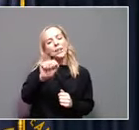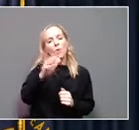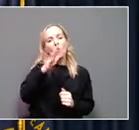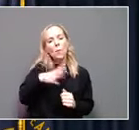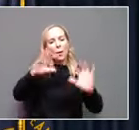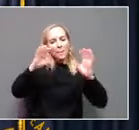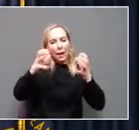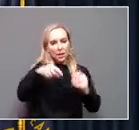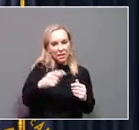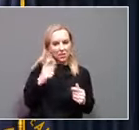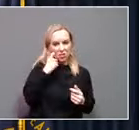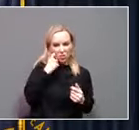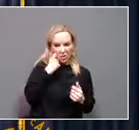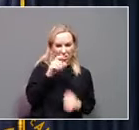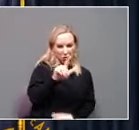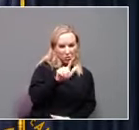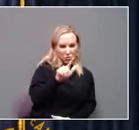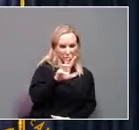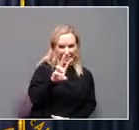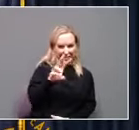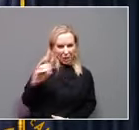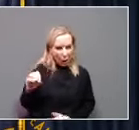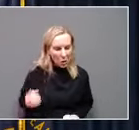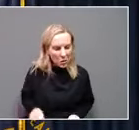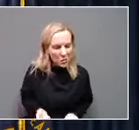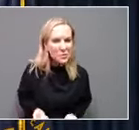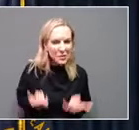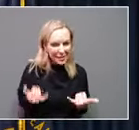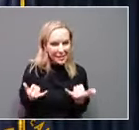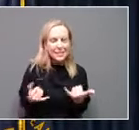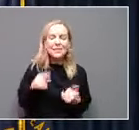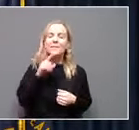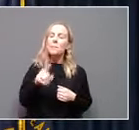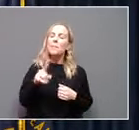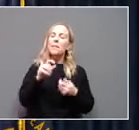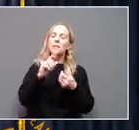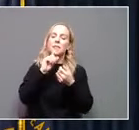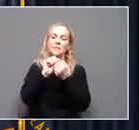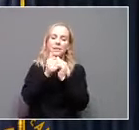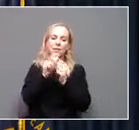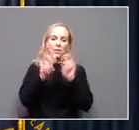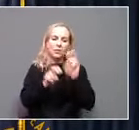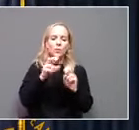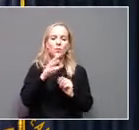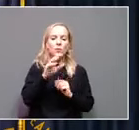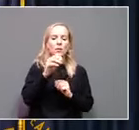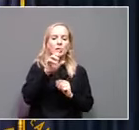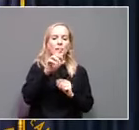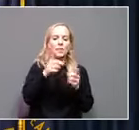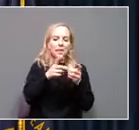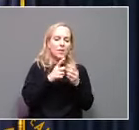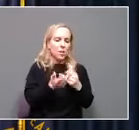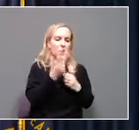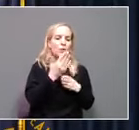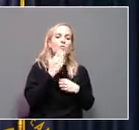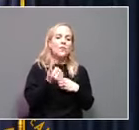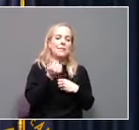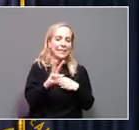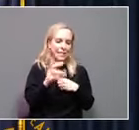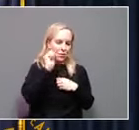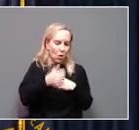26-0. That's really impressive. And playing in the Division III Sweet 16 tomorrow. A number of our teams from all levels are